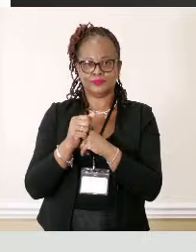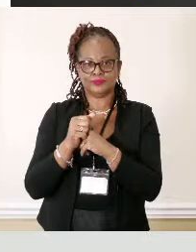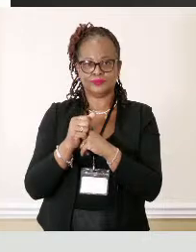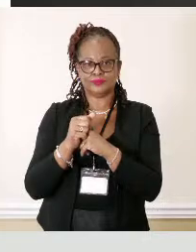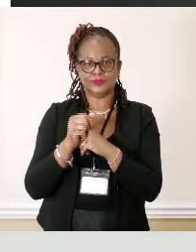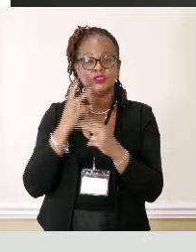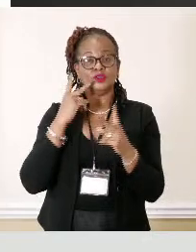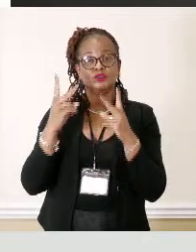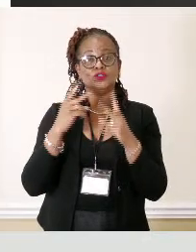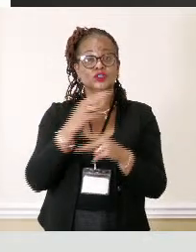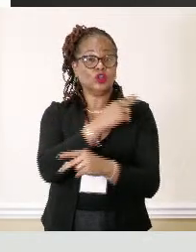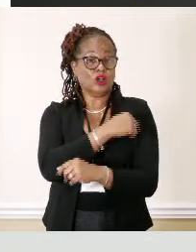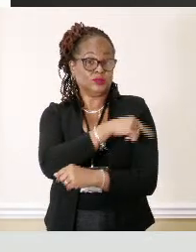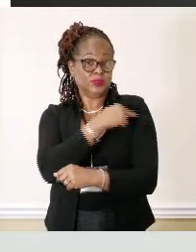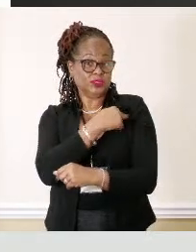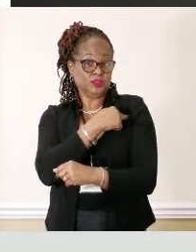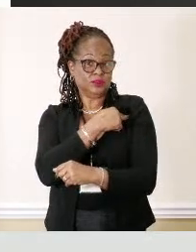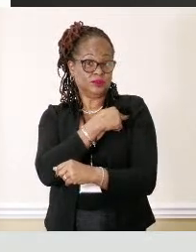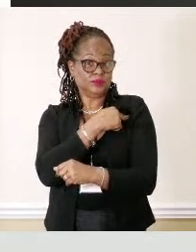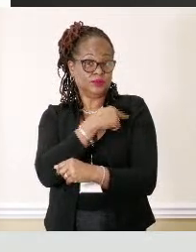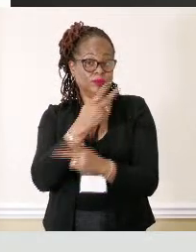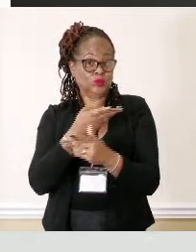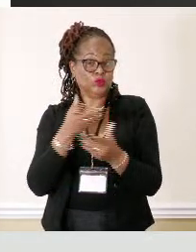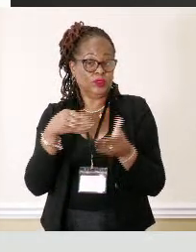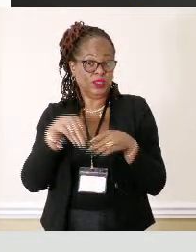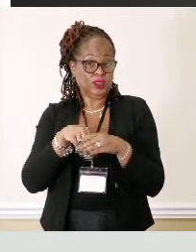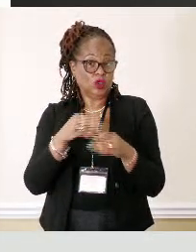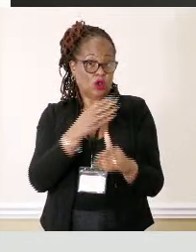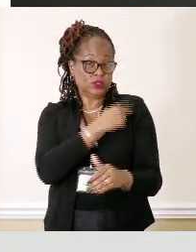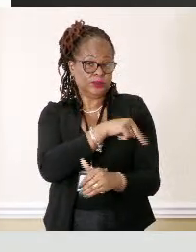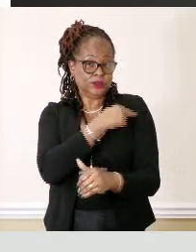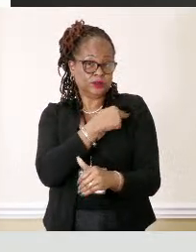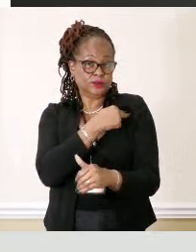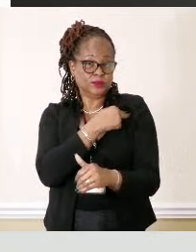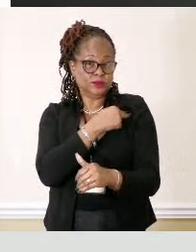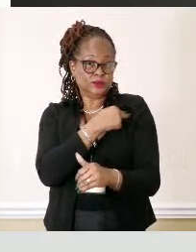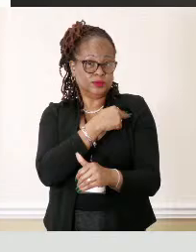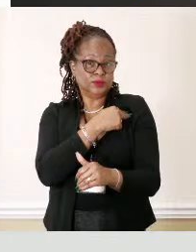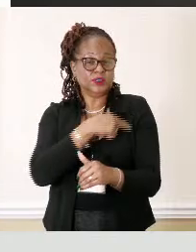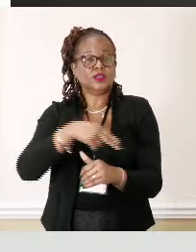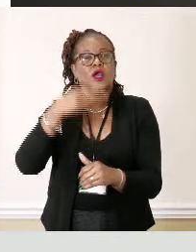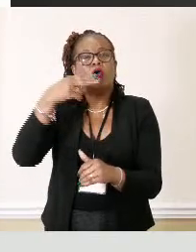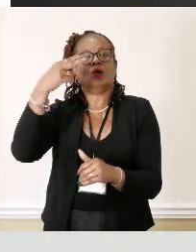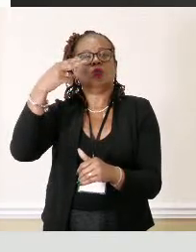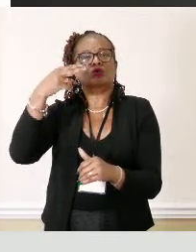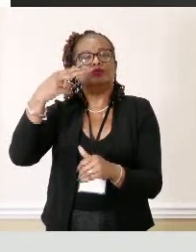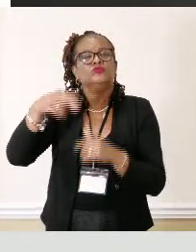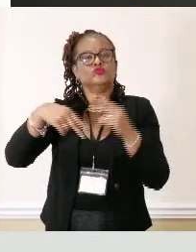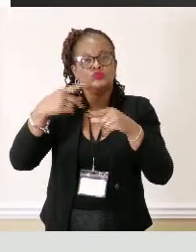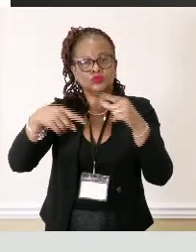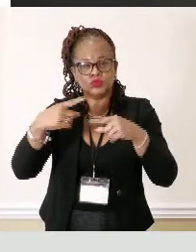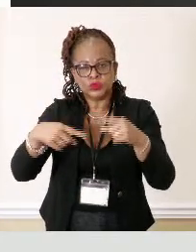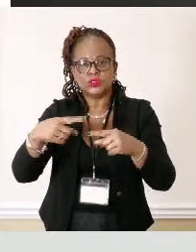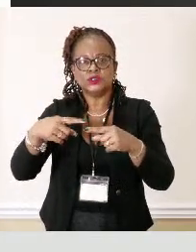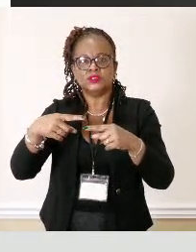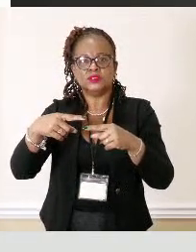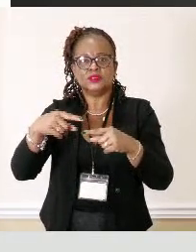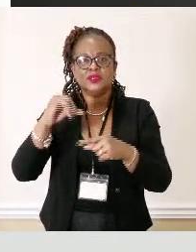You see the hospitalizations that are occurring. It's beginning to take that upward trend. Mercifully,